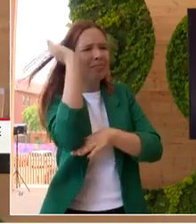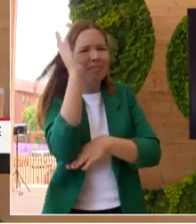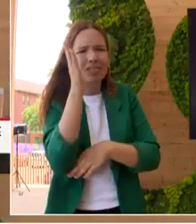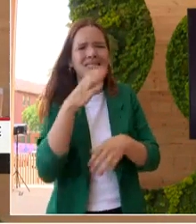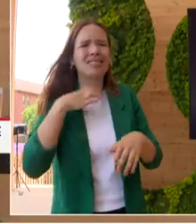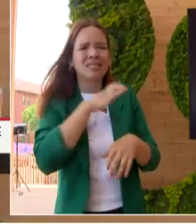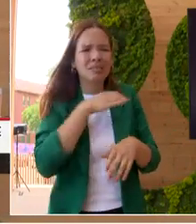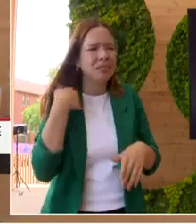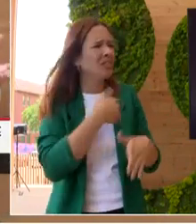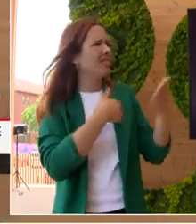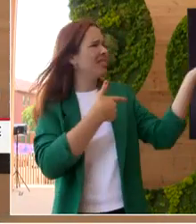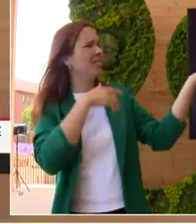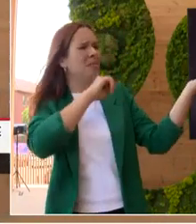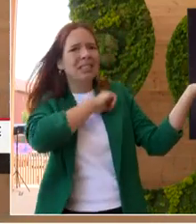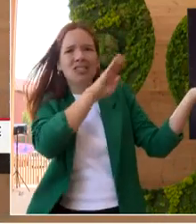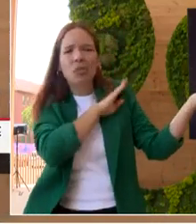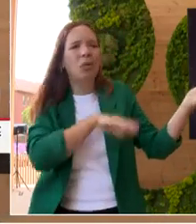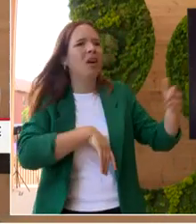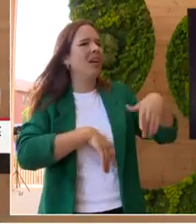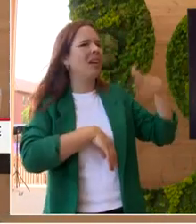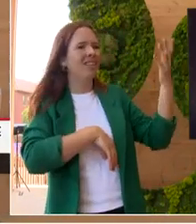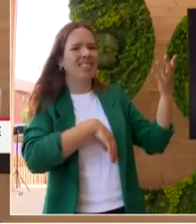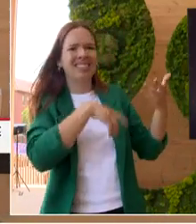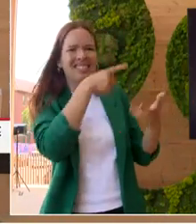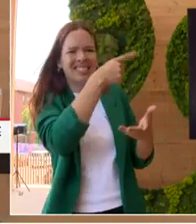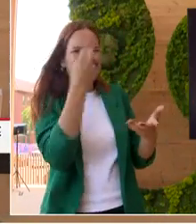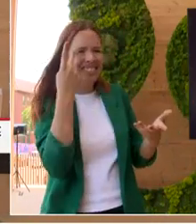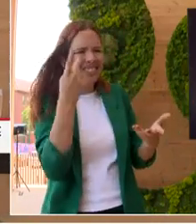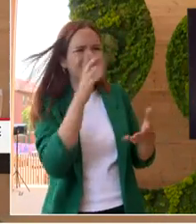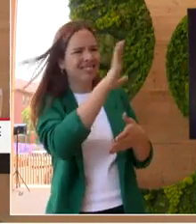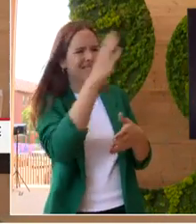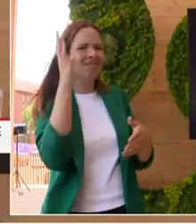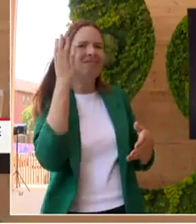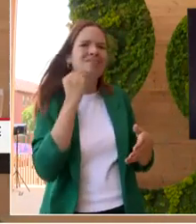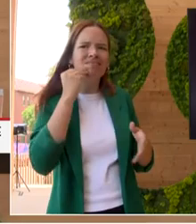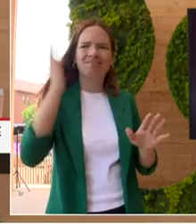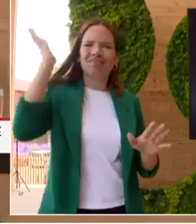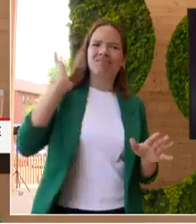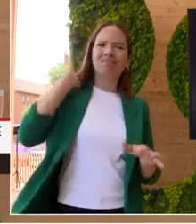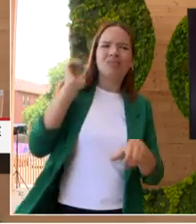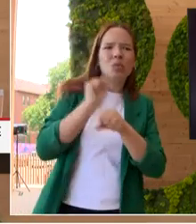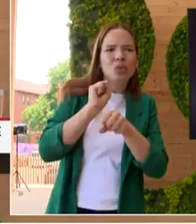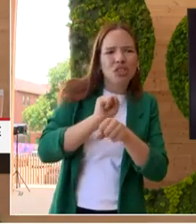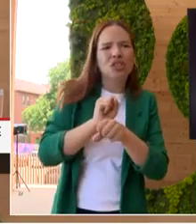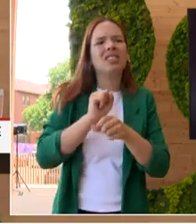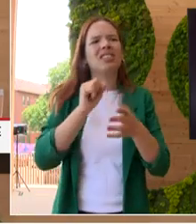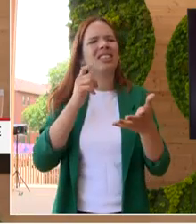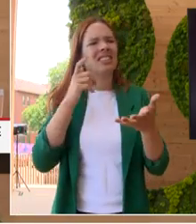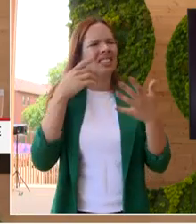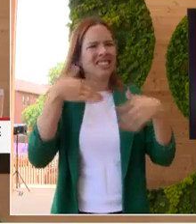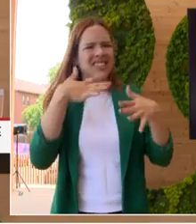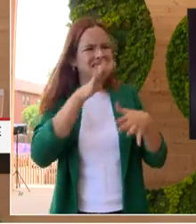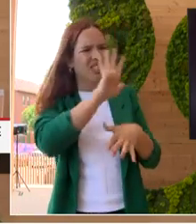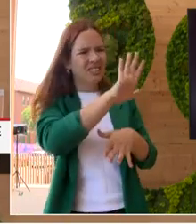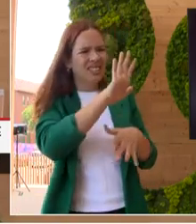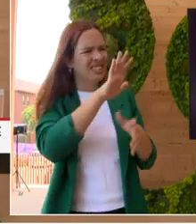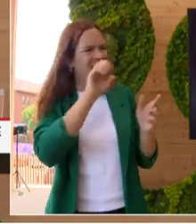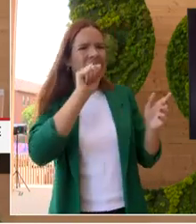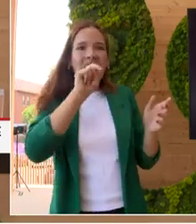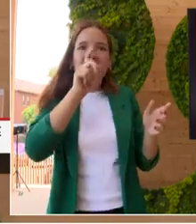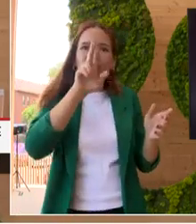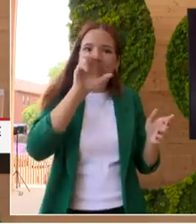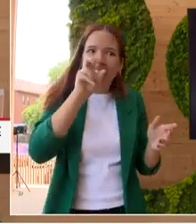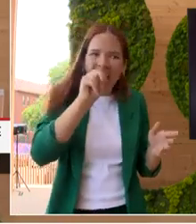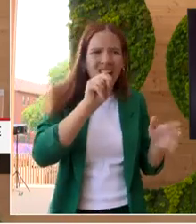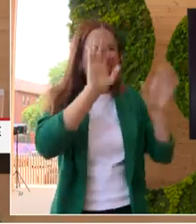councilman, and it's so good to see former council member Sandy Allen, and it's so great to see Mrs. Cora Masters-Barry. And I